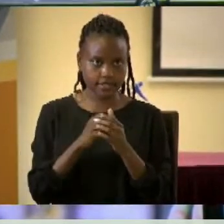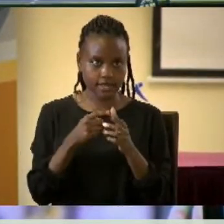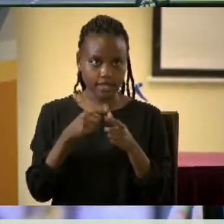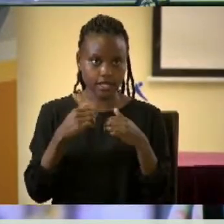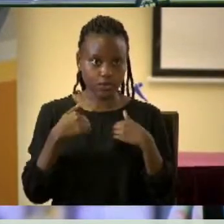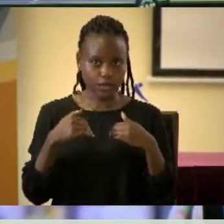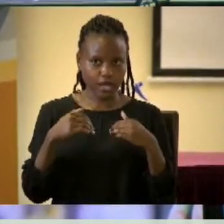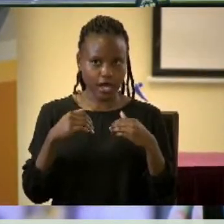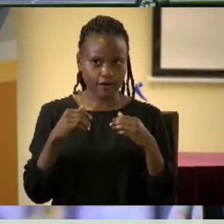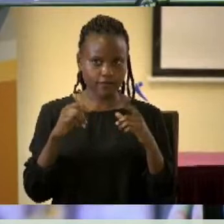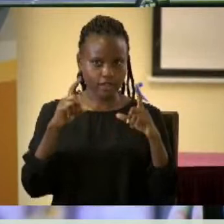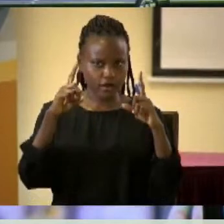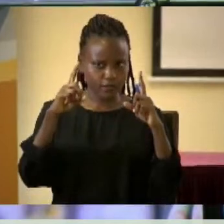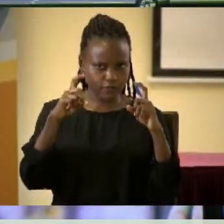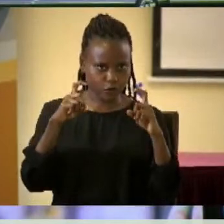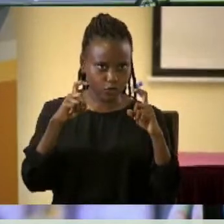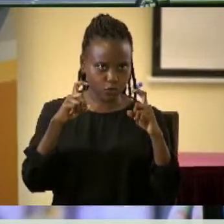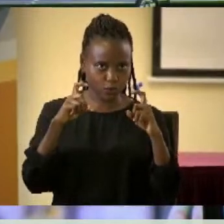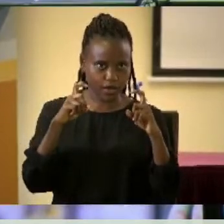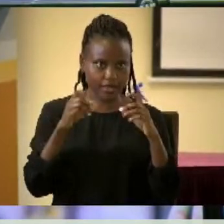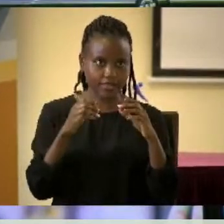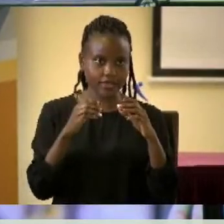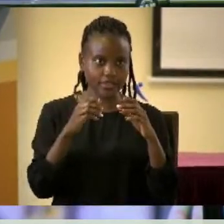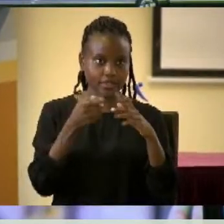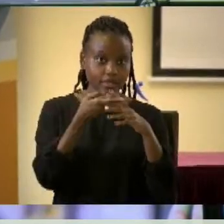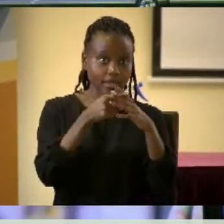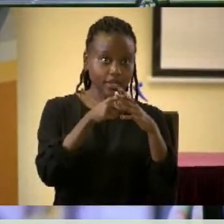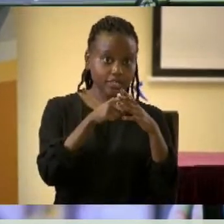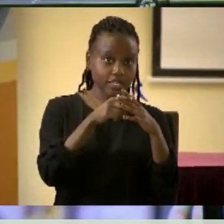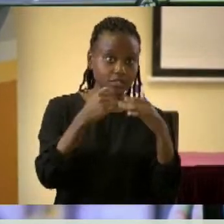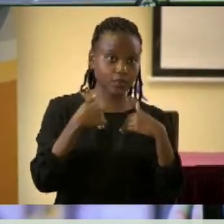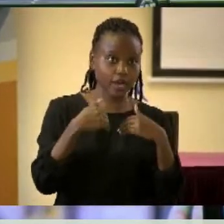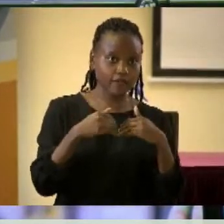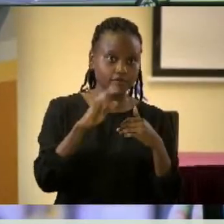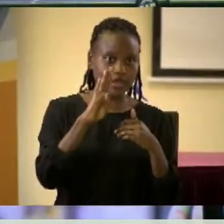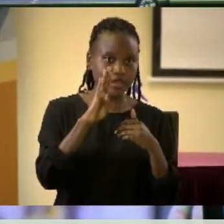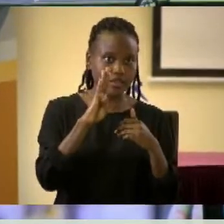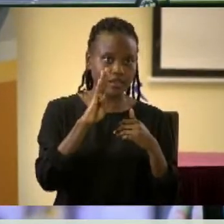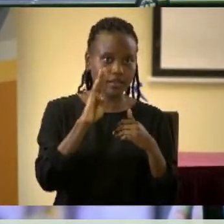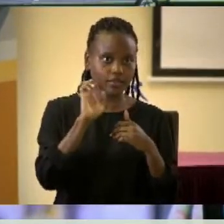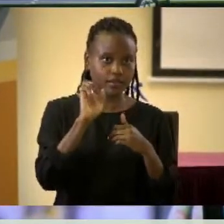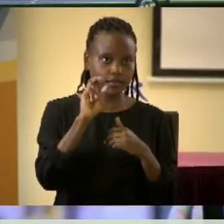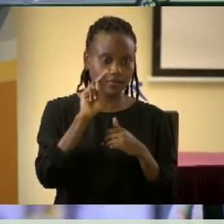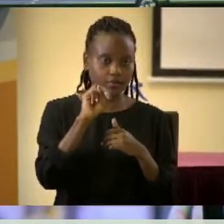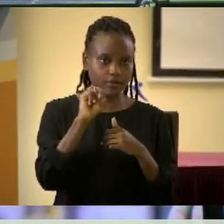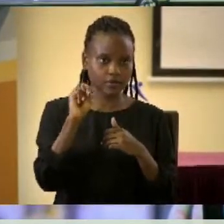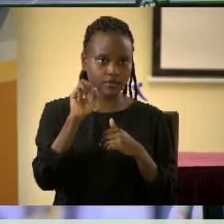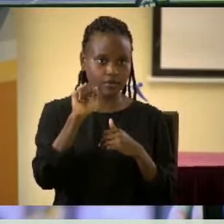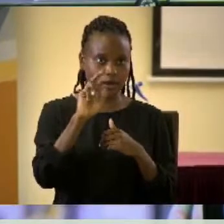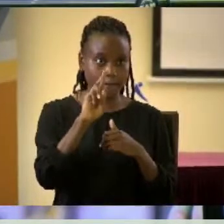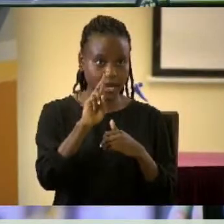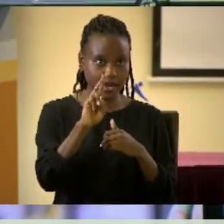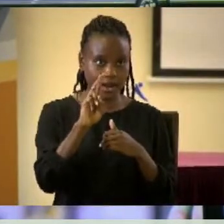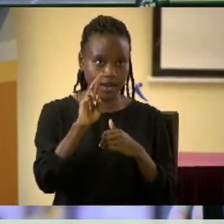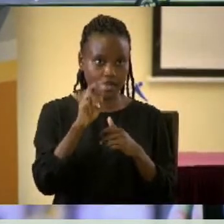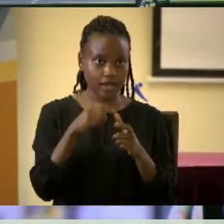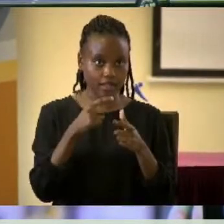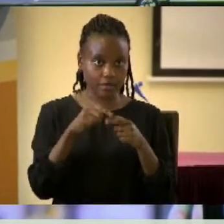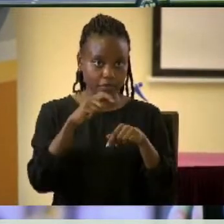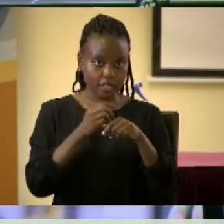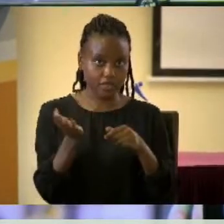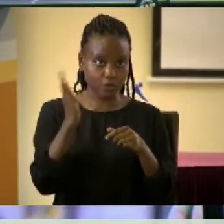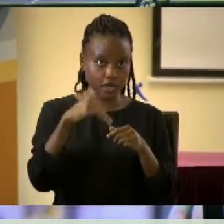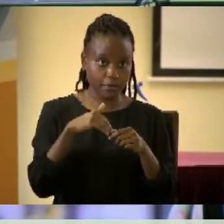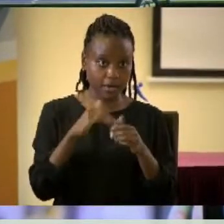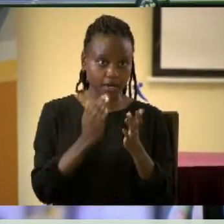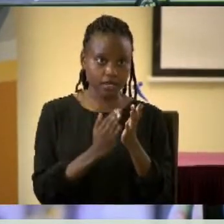group photo at the entrance where we have the banner. And perhaps by the time we come back, some people will not